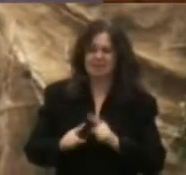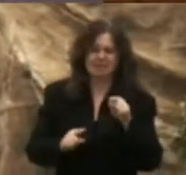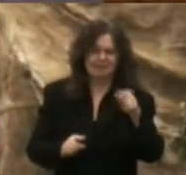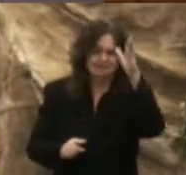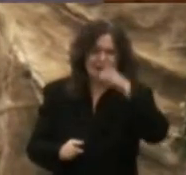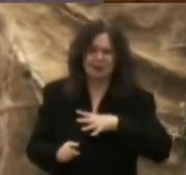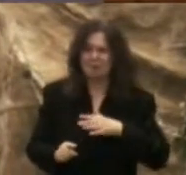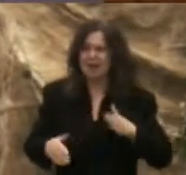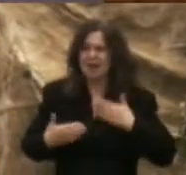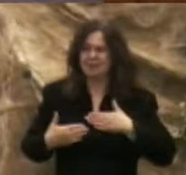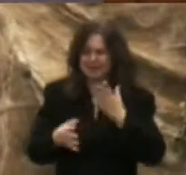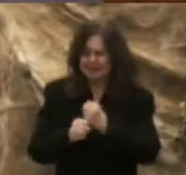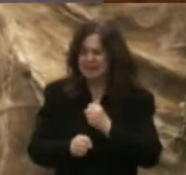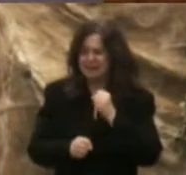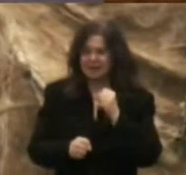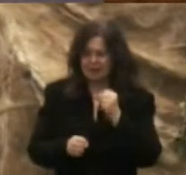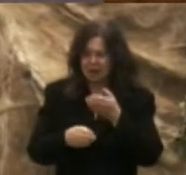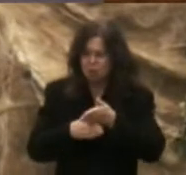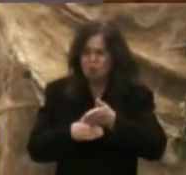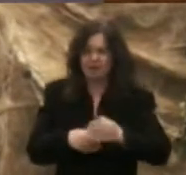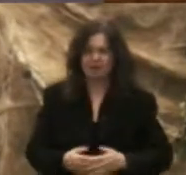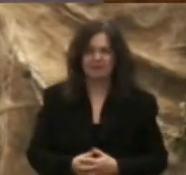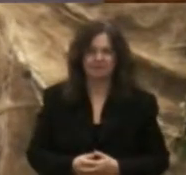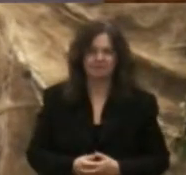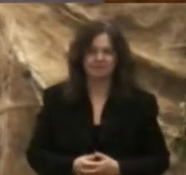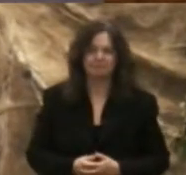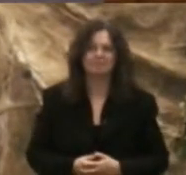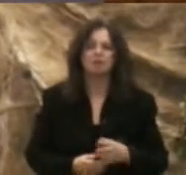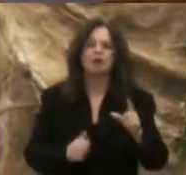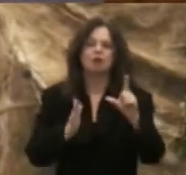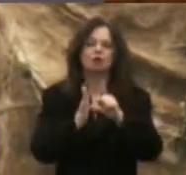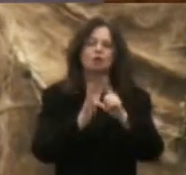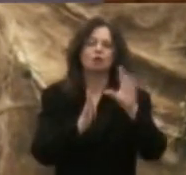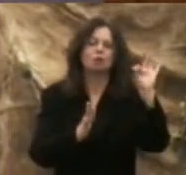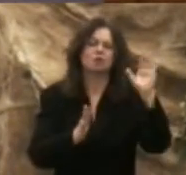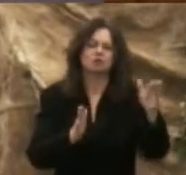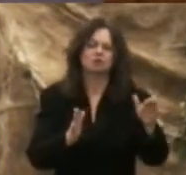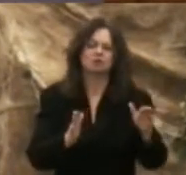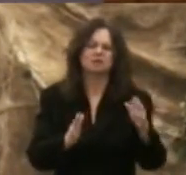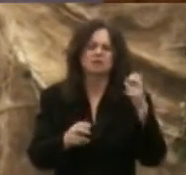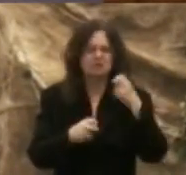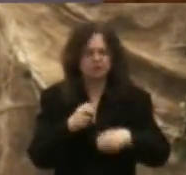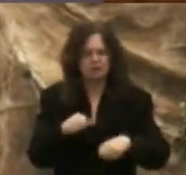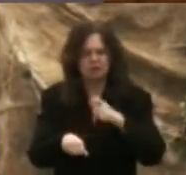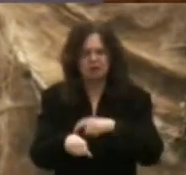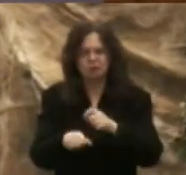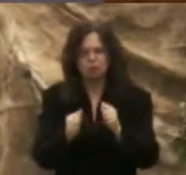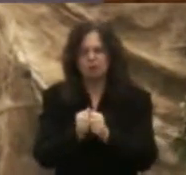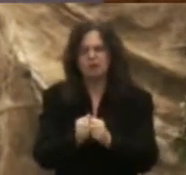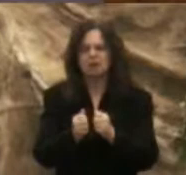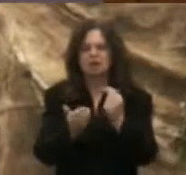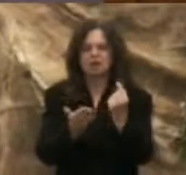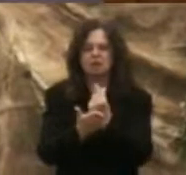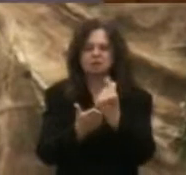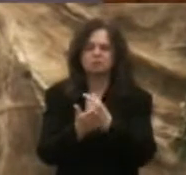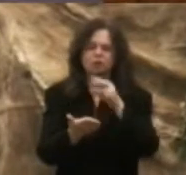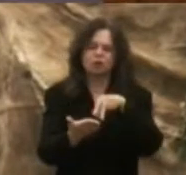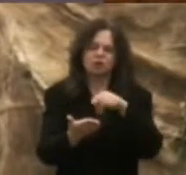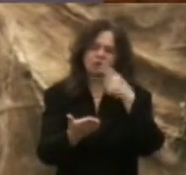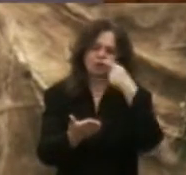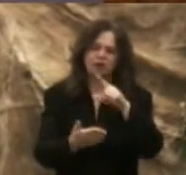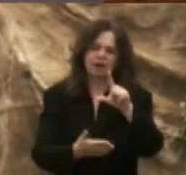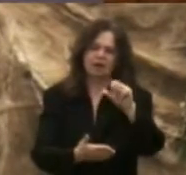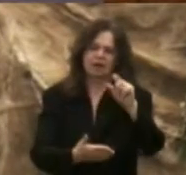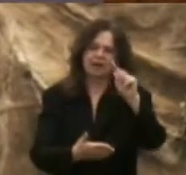Lutheran preachers very often have difficulty with the gospel readings that are assigned for Lent.